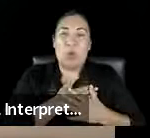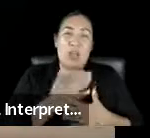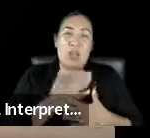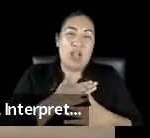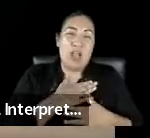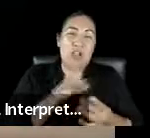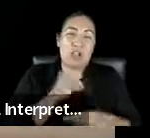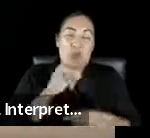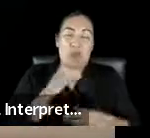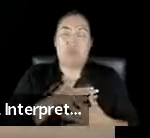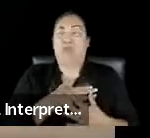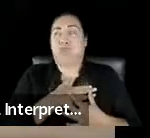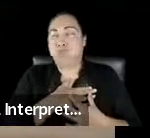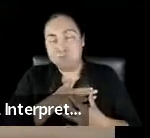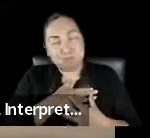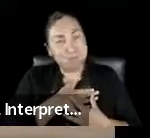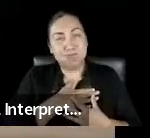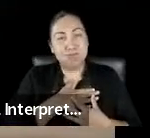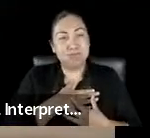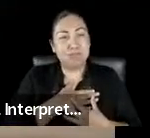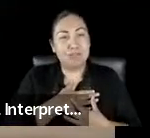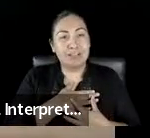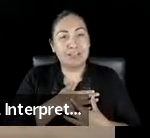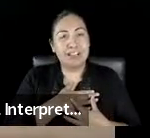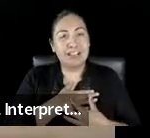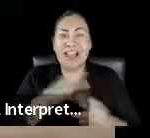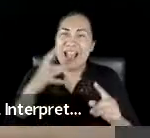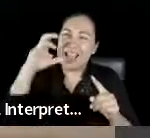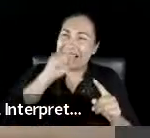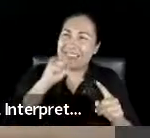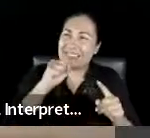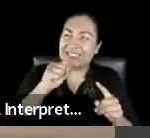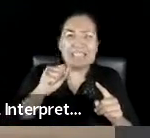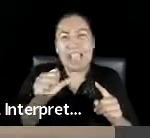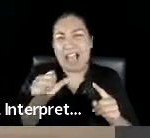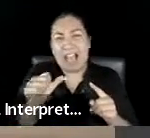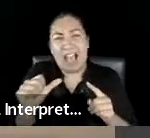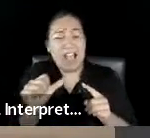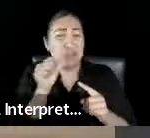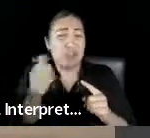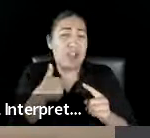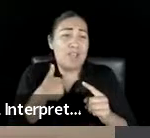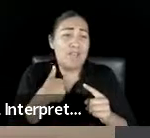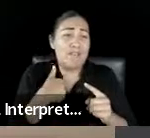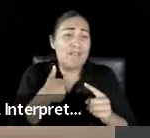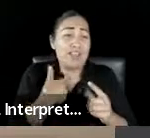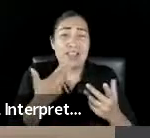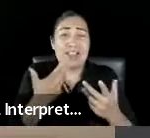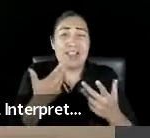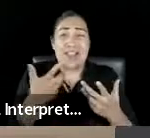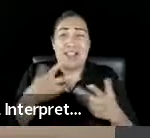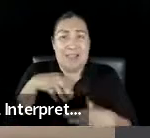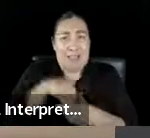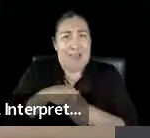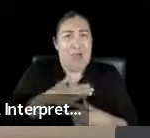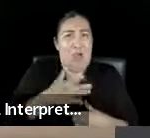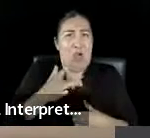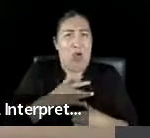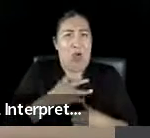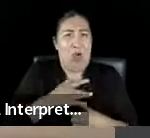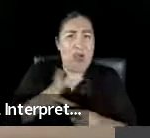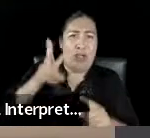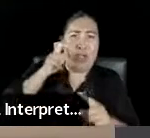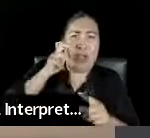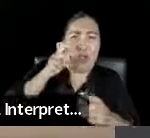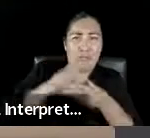wrecks me. Like to think about, I don't know. I guess I don't have much, if any, hate in my heart, and just to hear the stories of what your